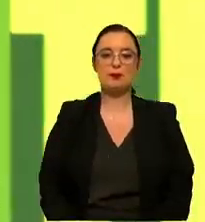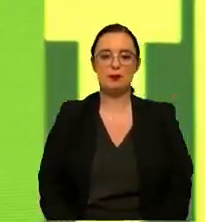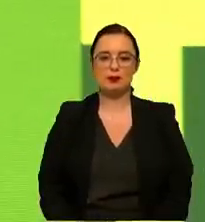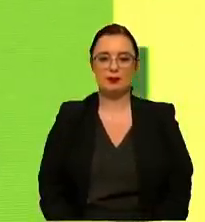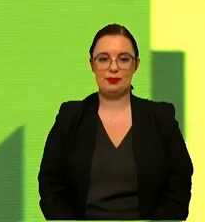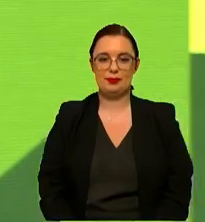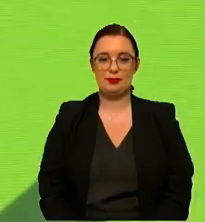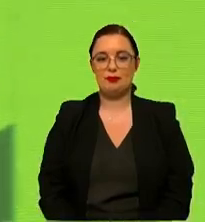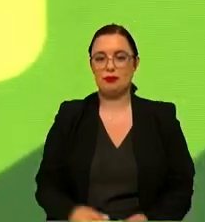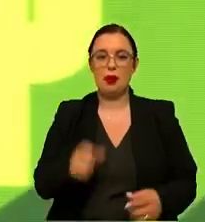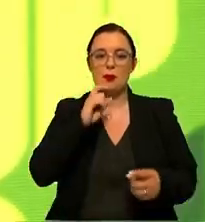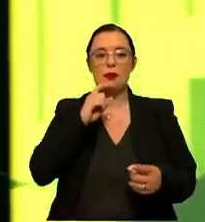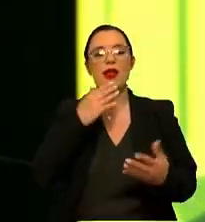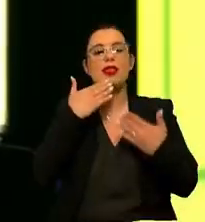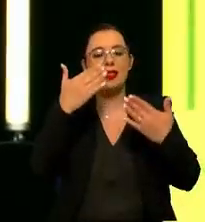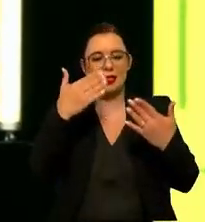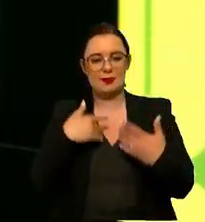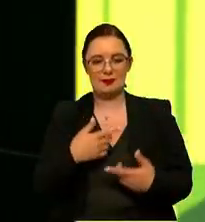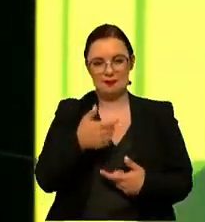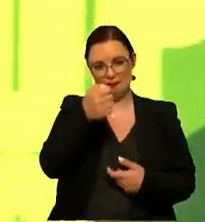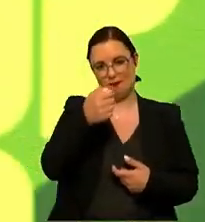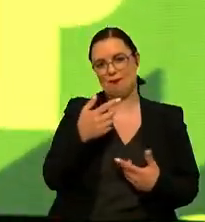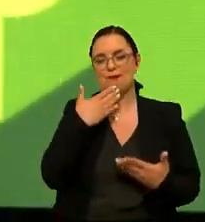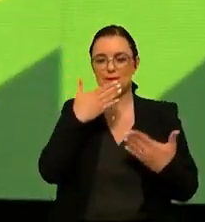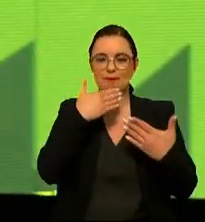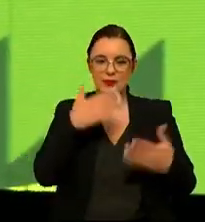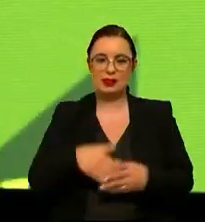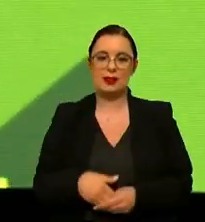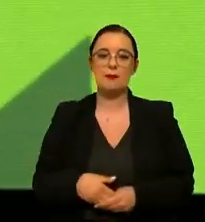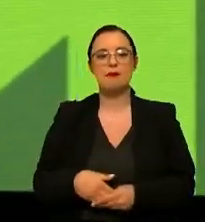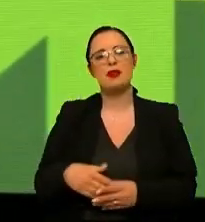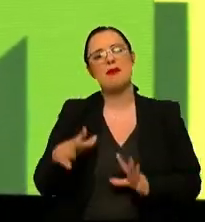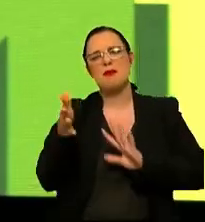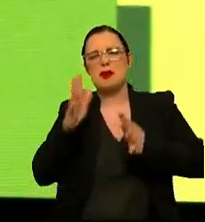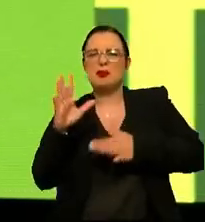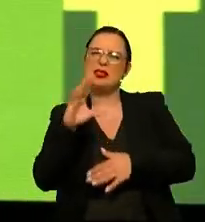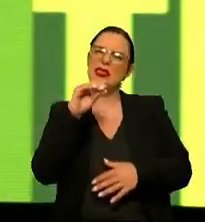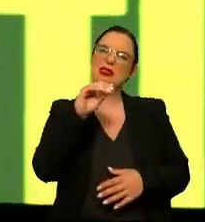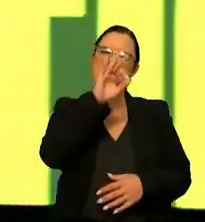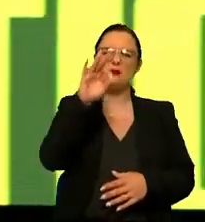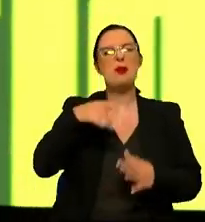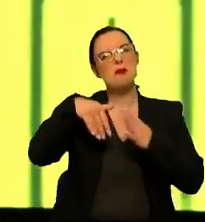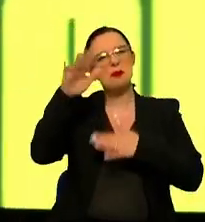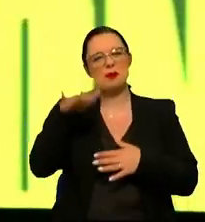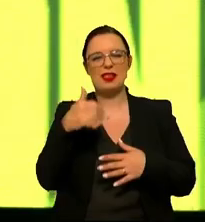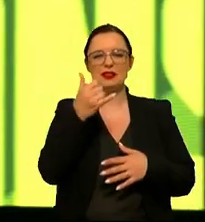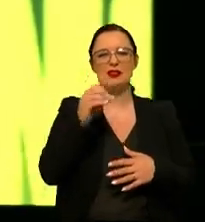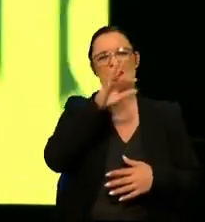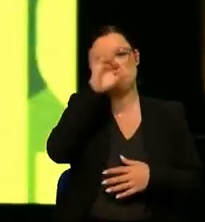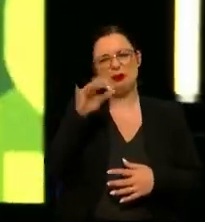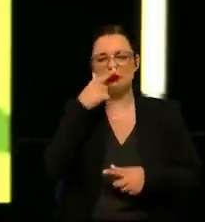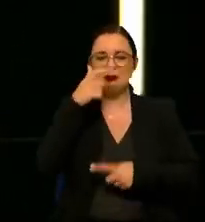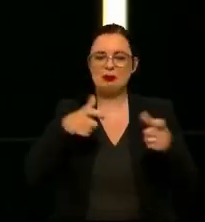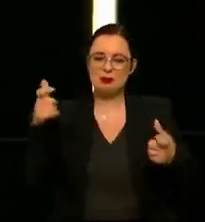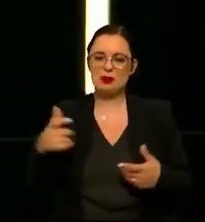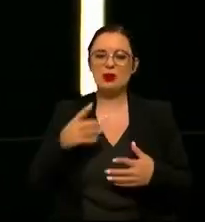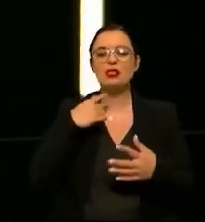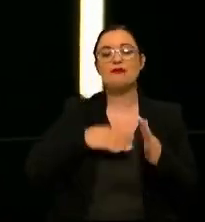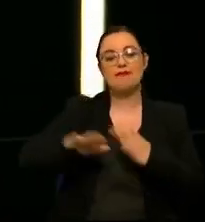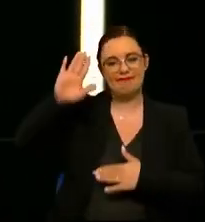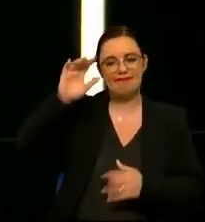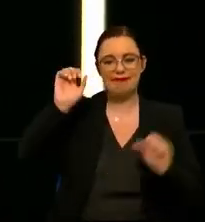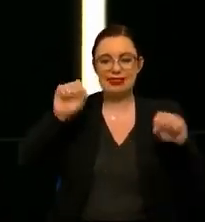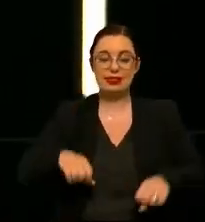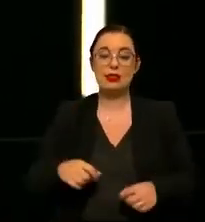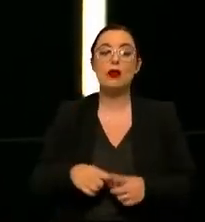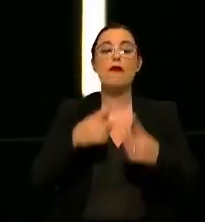You can see that roughly, thank you very much, like roughly 10%, roughly maybe more, maybe 20% of people raise their hand.